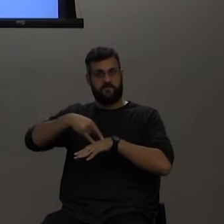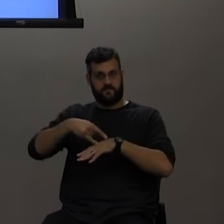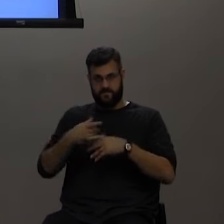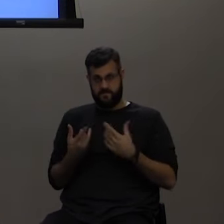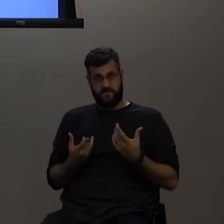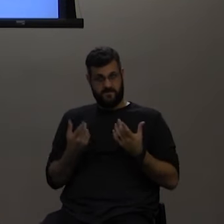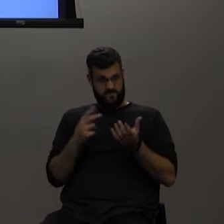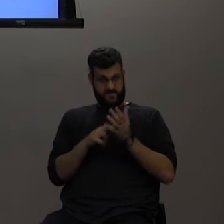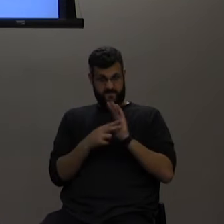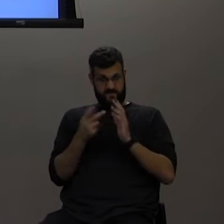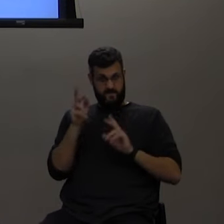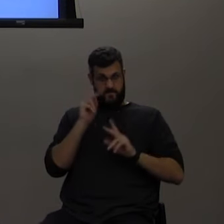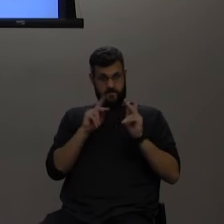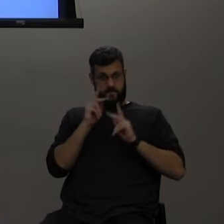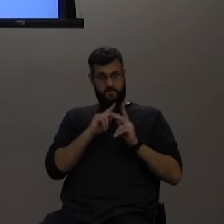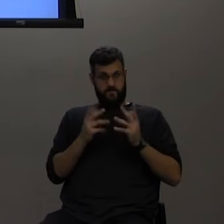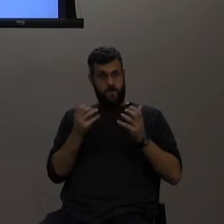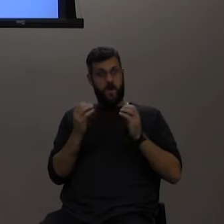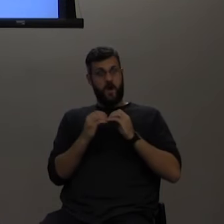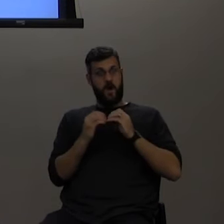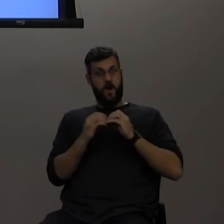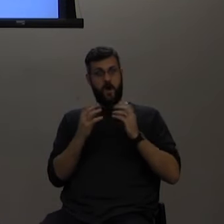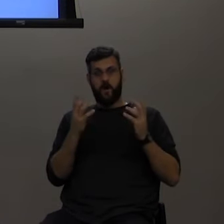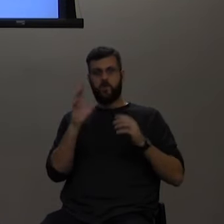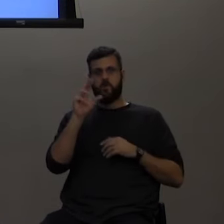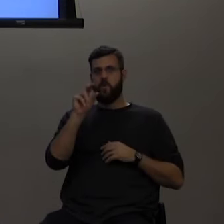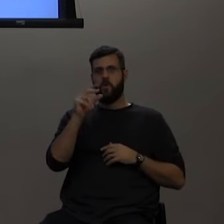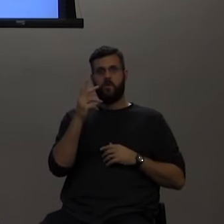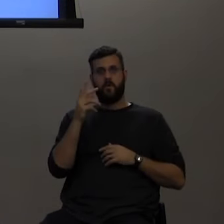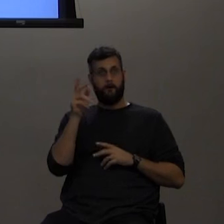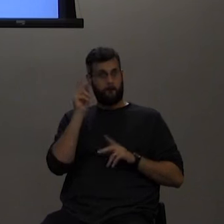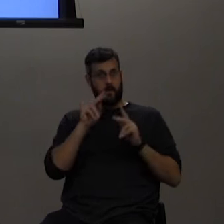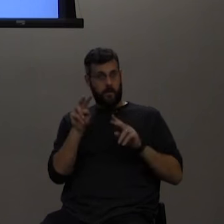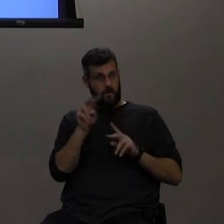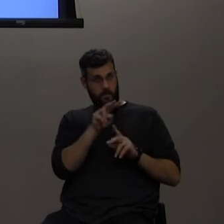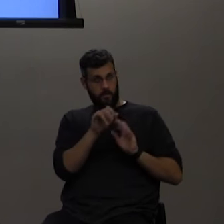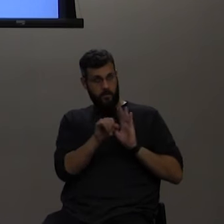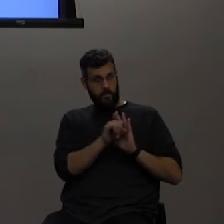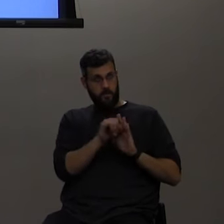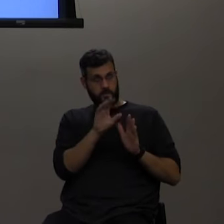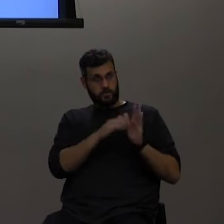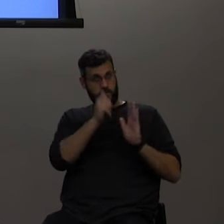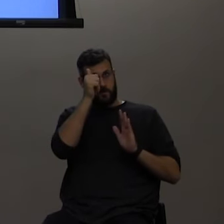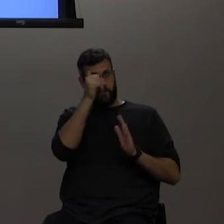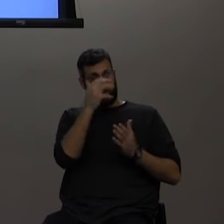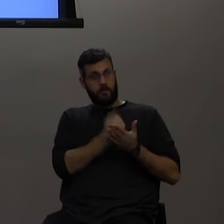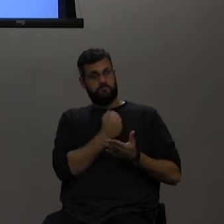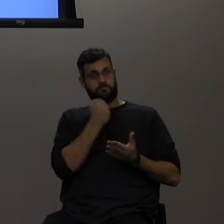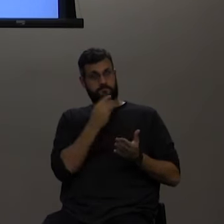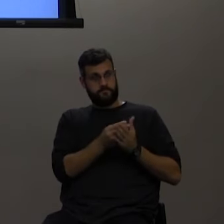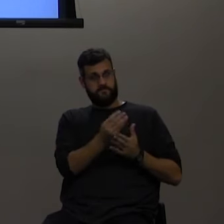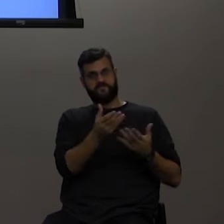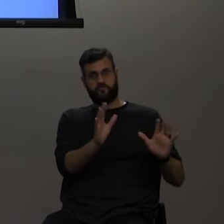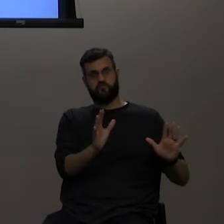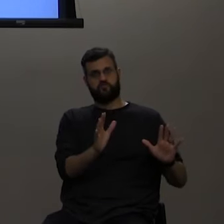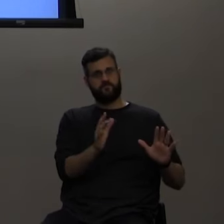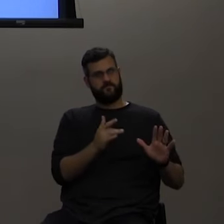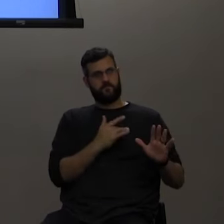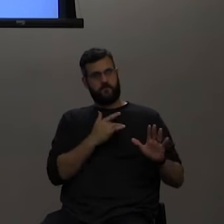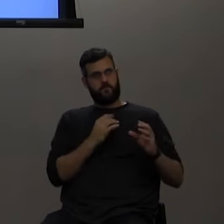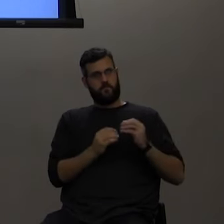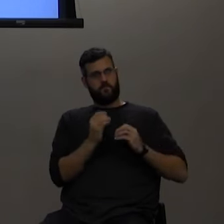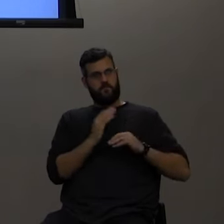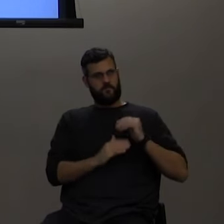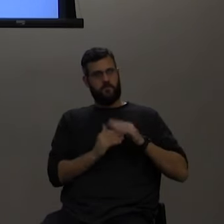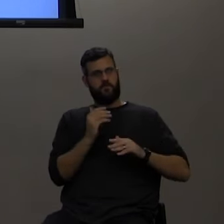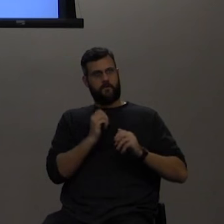is, it's not necessarily that people are asking more because vacancy is going up, is people are taking the space that are least expensive because that's where they feel they're going to be